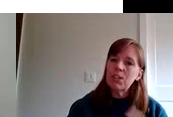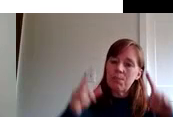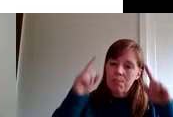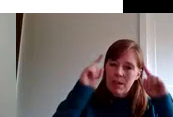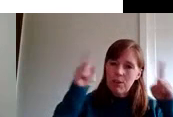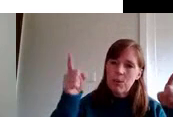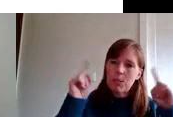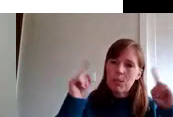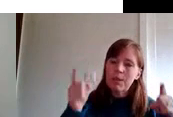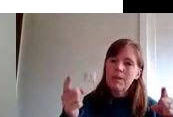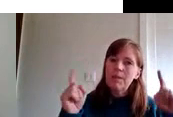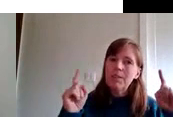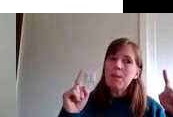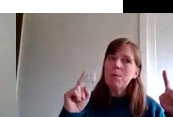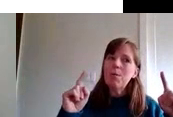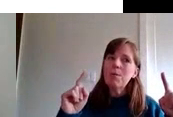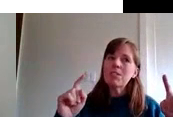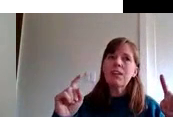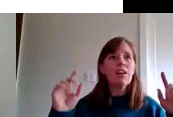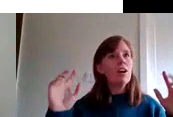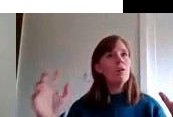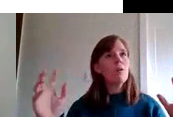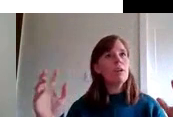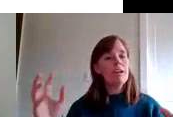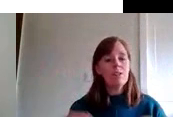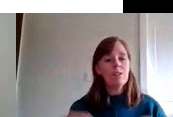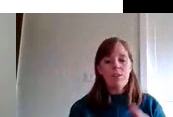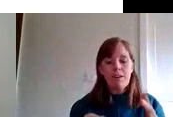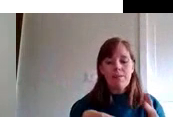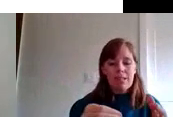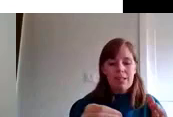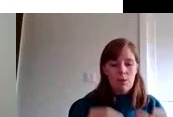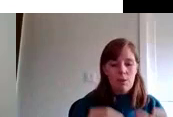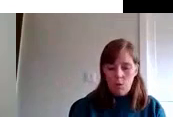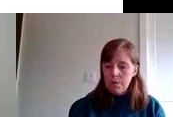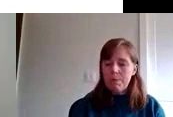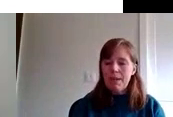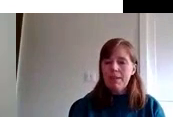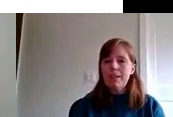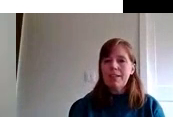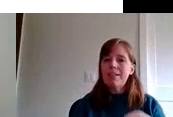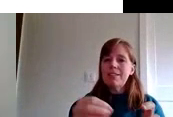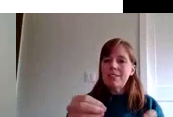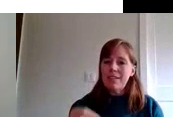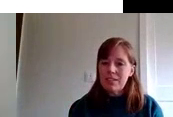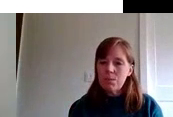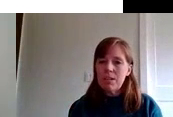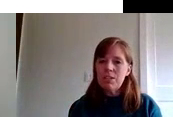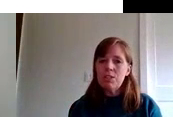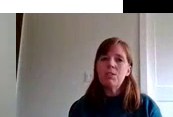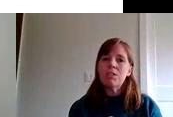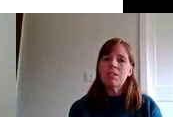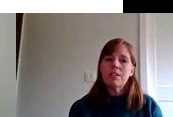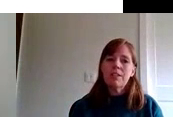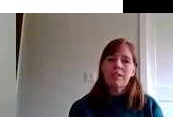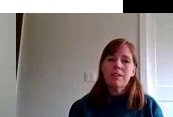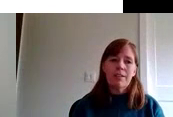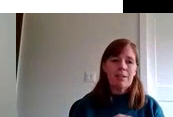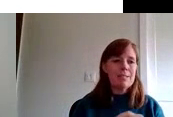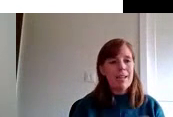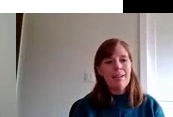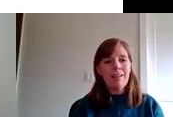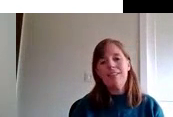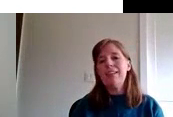content and be able to make those light bulb moments of like, oh, okay, so if I hold my pen like this and this is what I do,